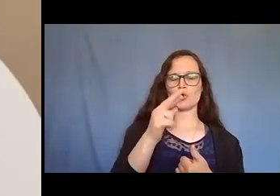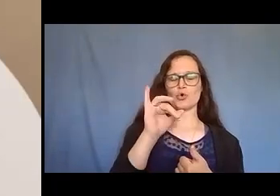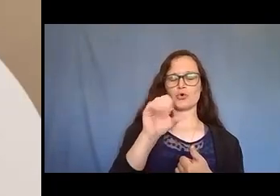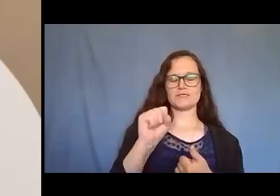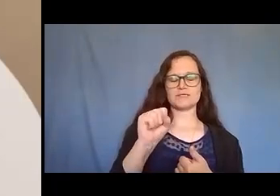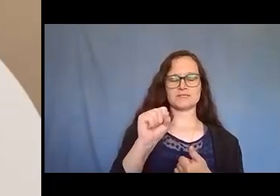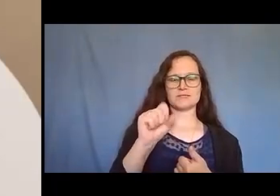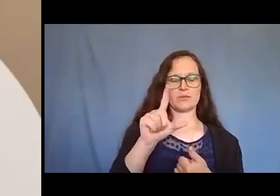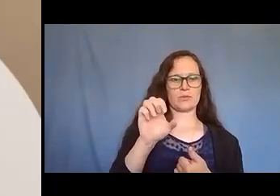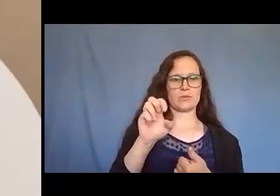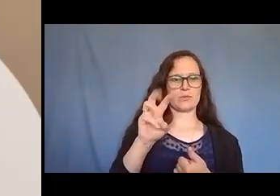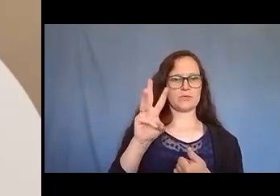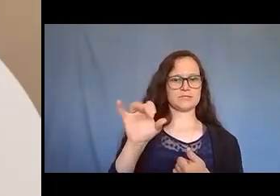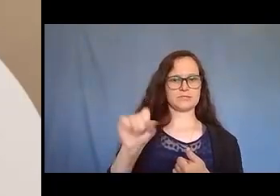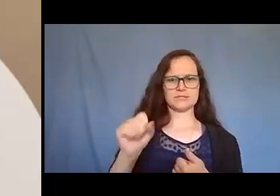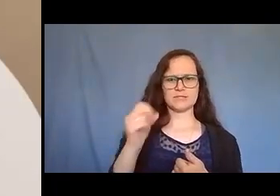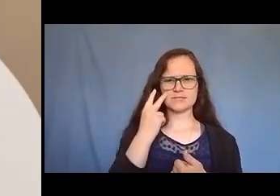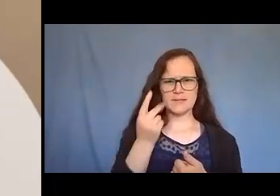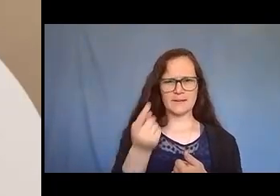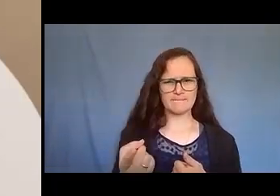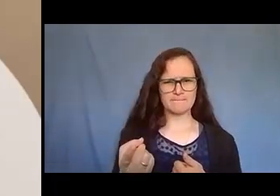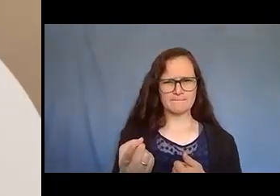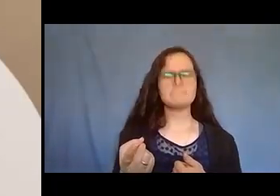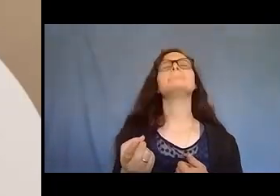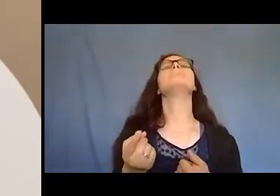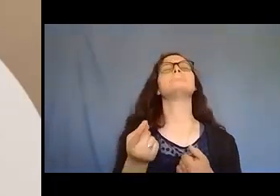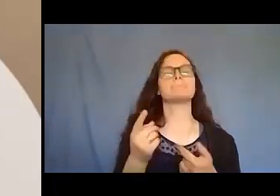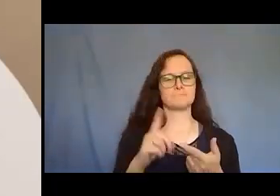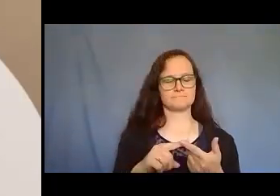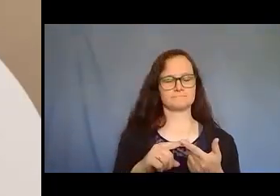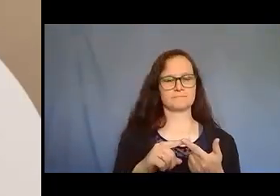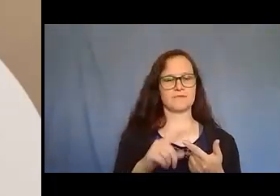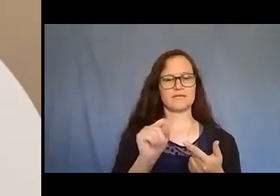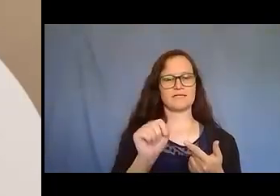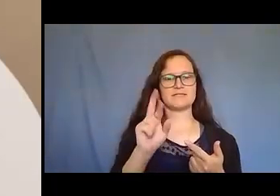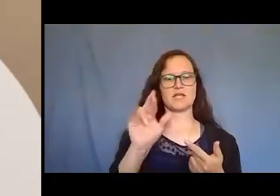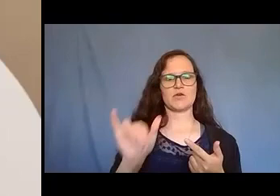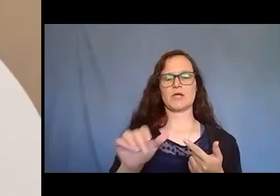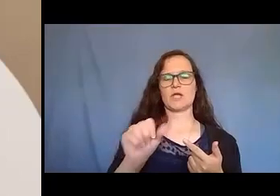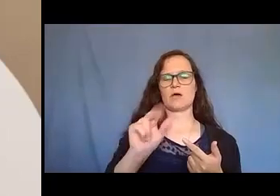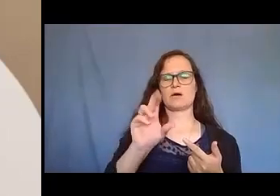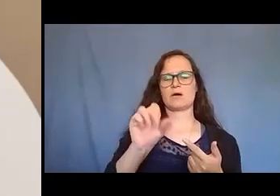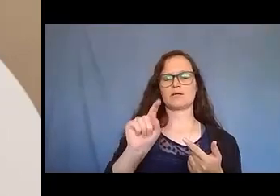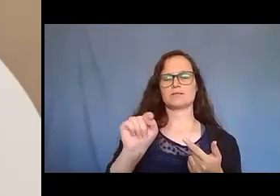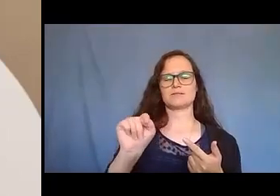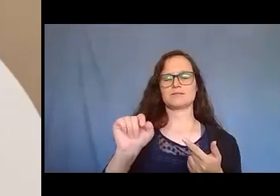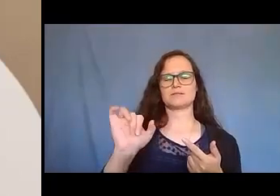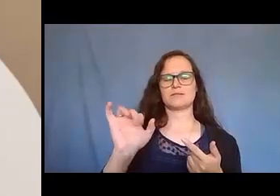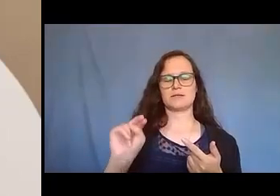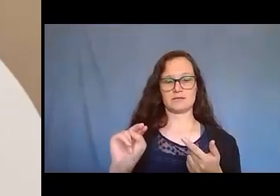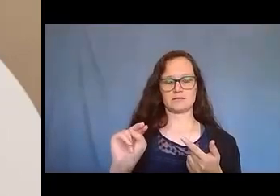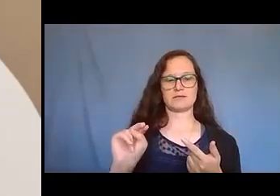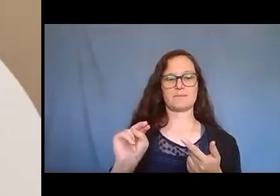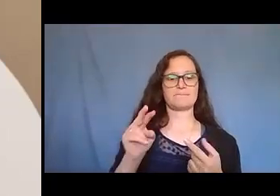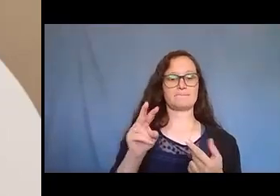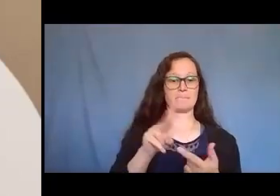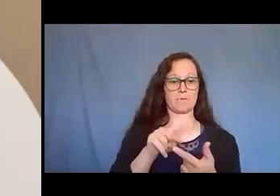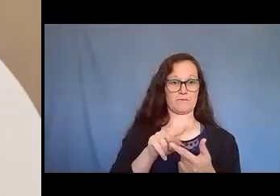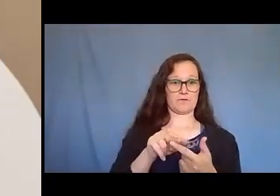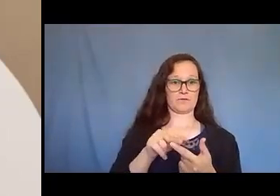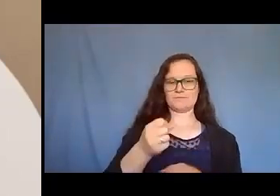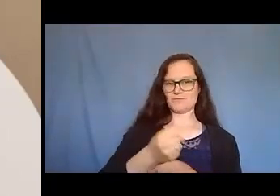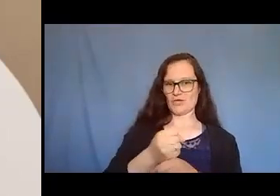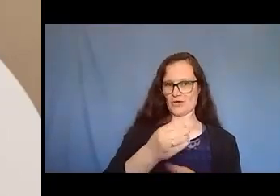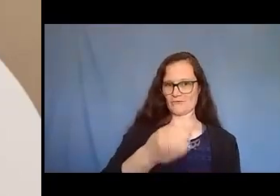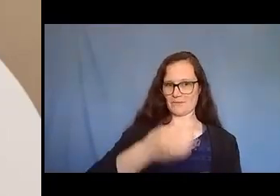I saw him there. We have Terry Austin, both of you each receiving a Anamwiri coffee